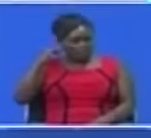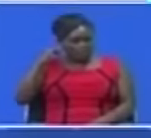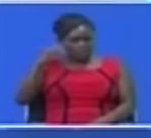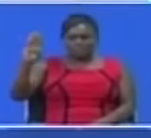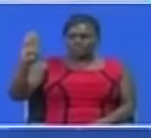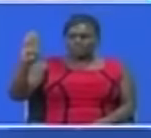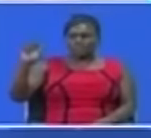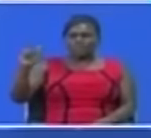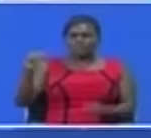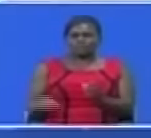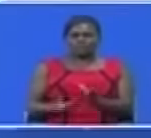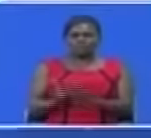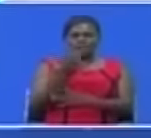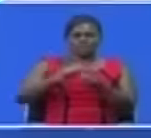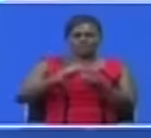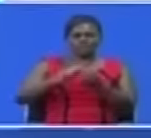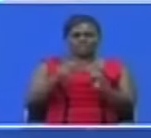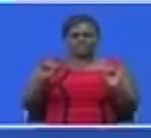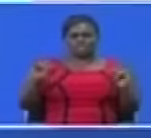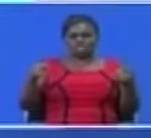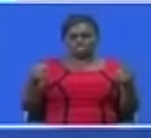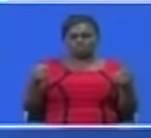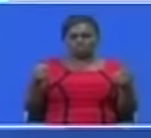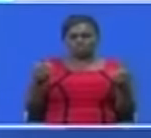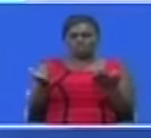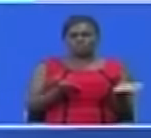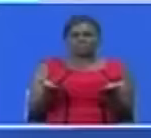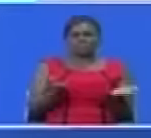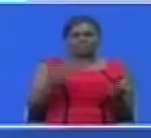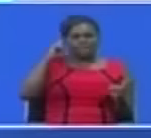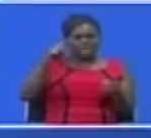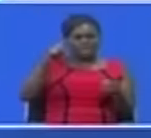Mobile-focused lender CBA Bank has launched a revolutionary new service dubbed Bloop,